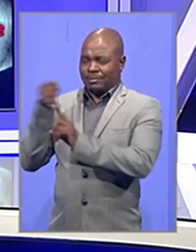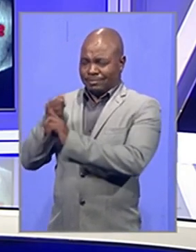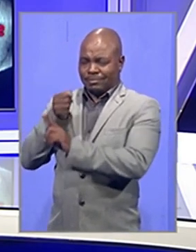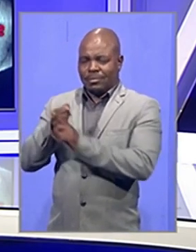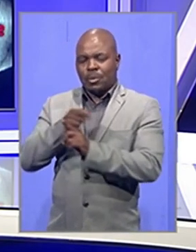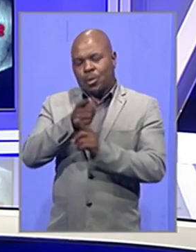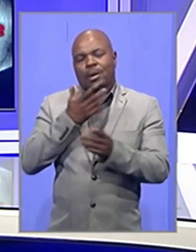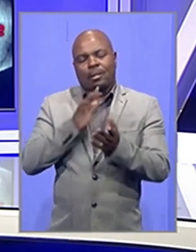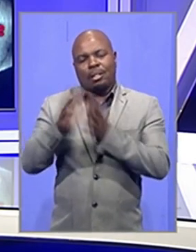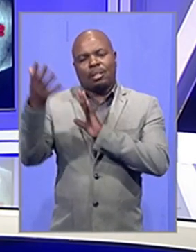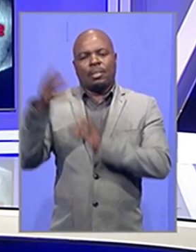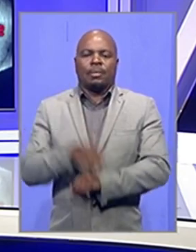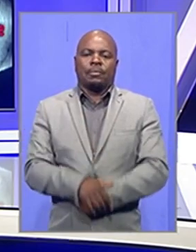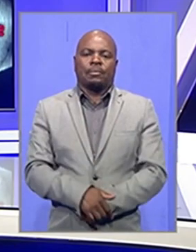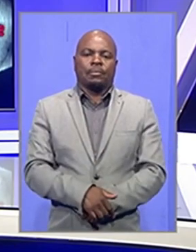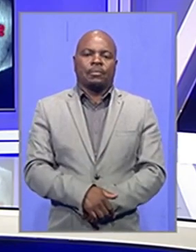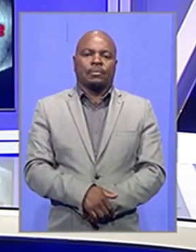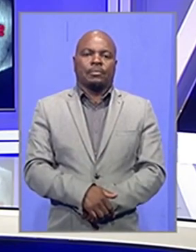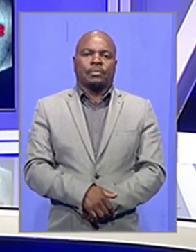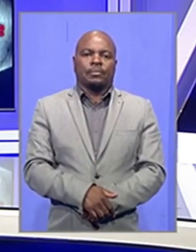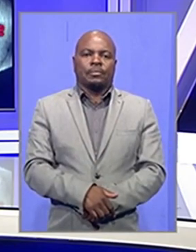bong.